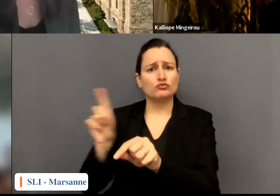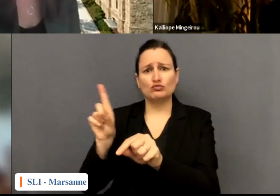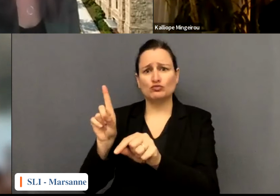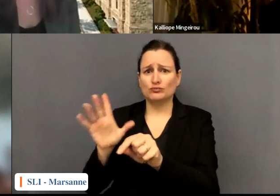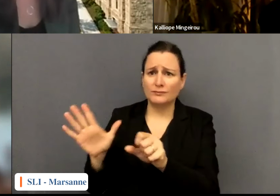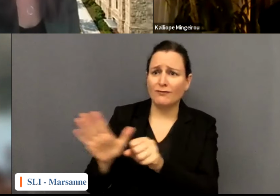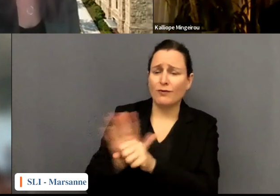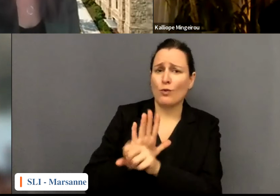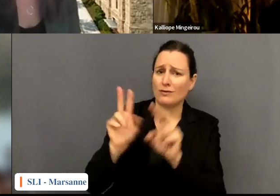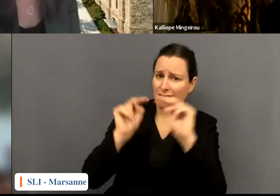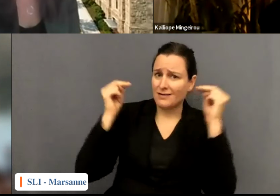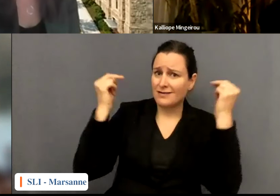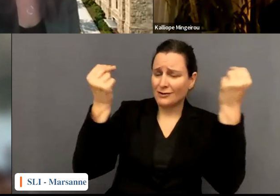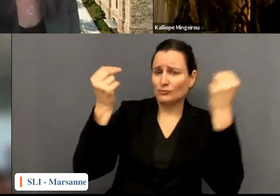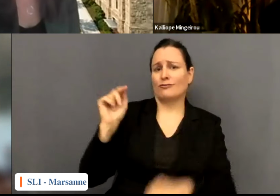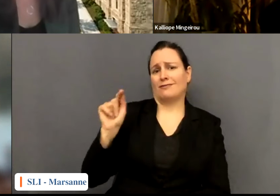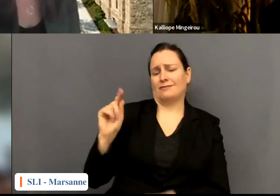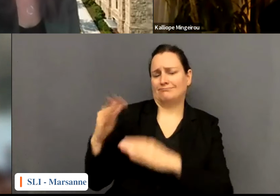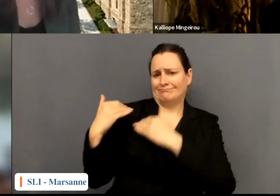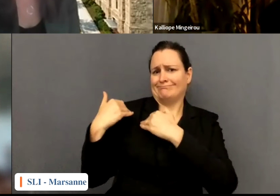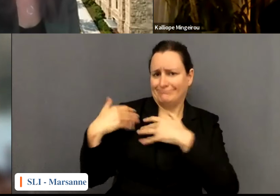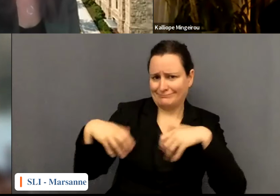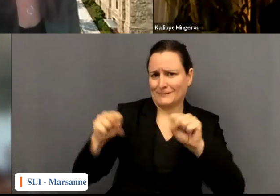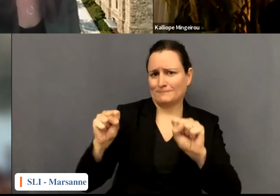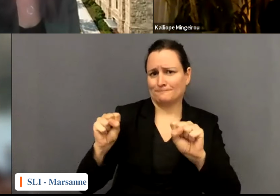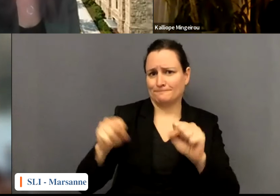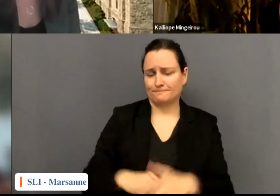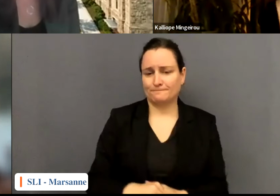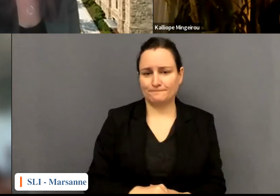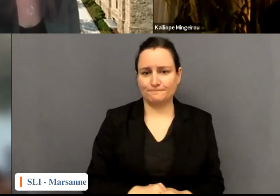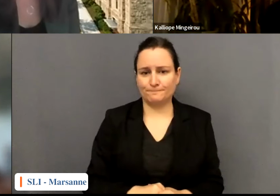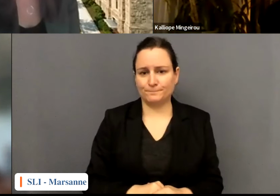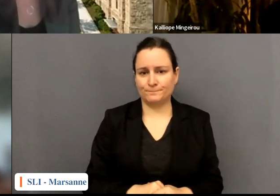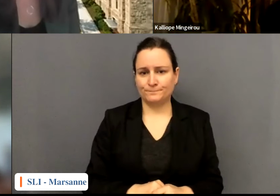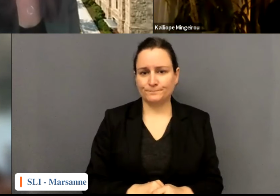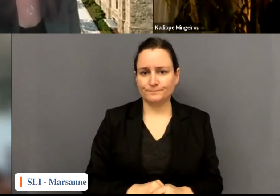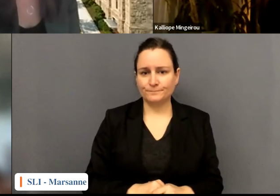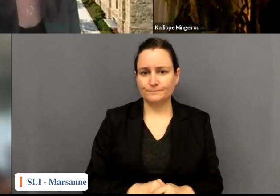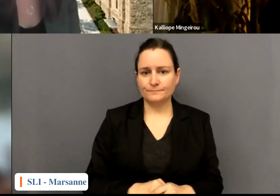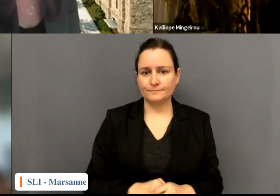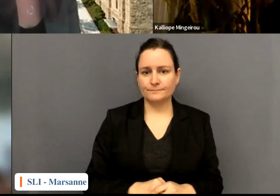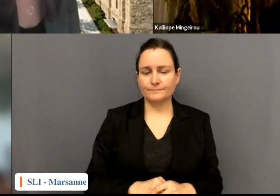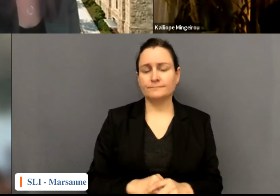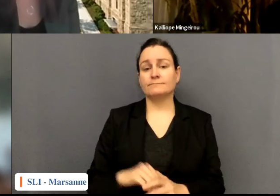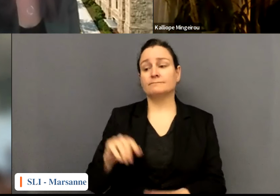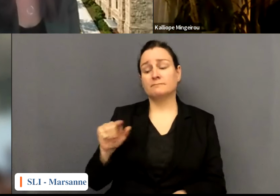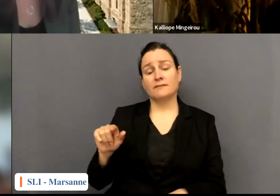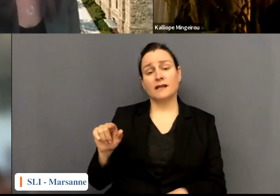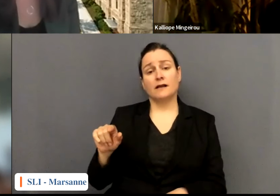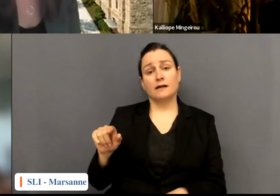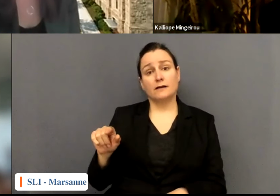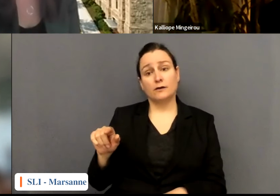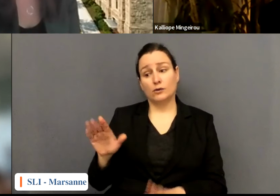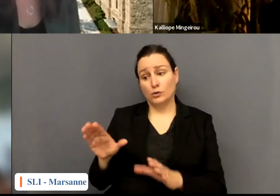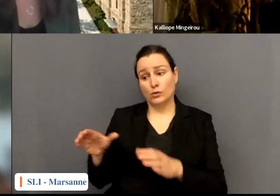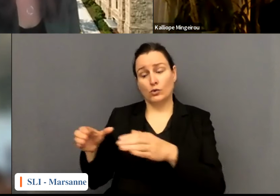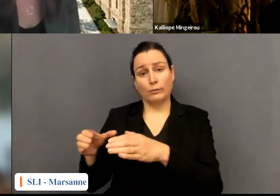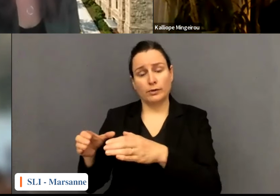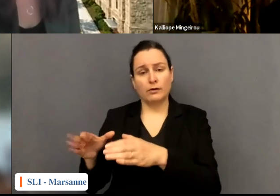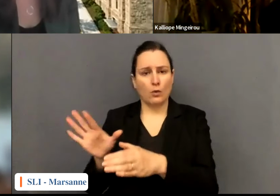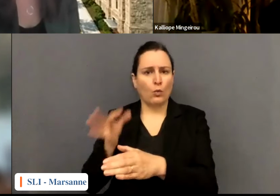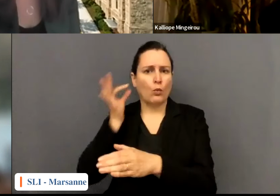heard how important it is to have closer collaboration with service providers and especially women's rights organizations that they